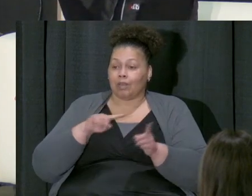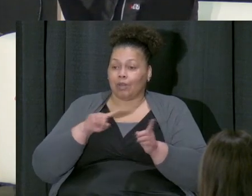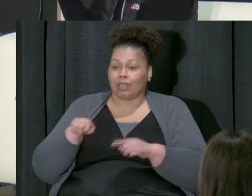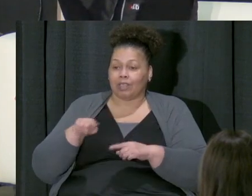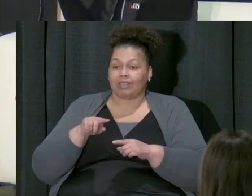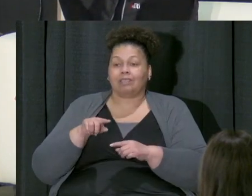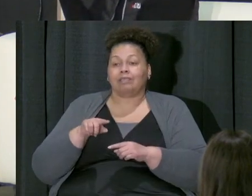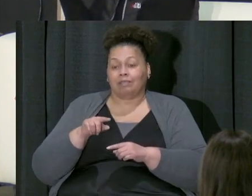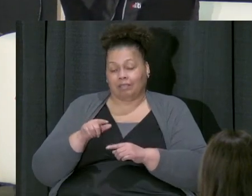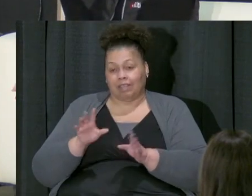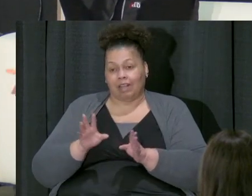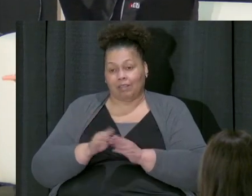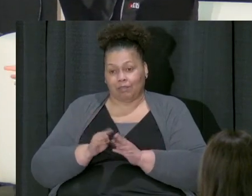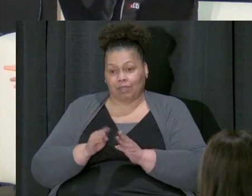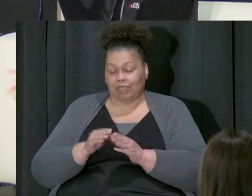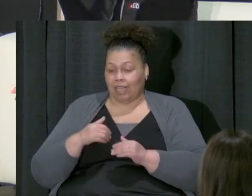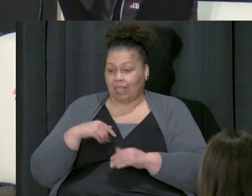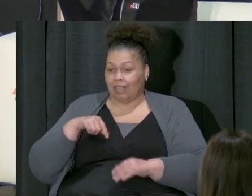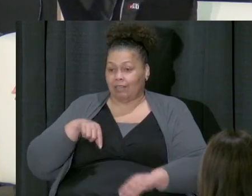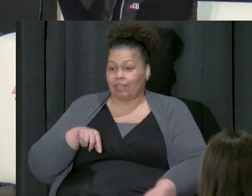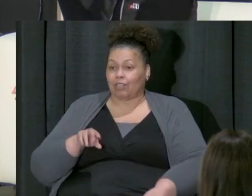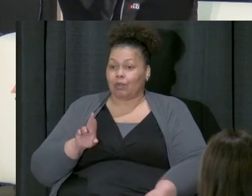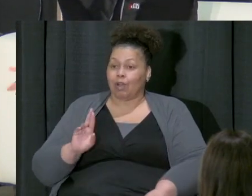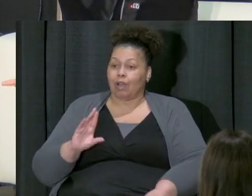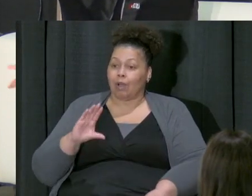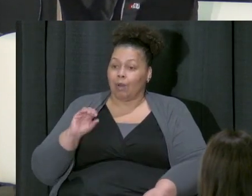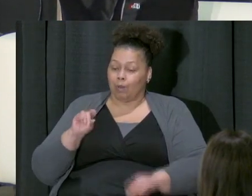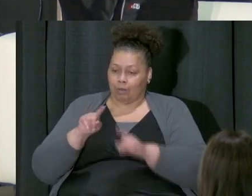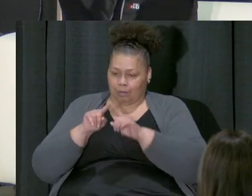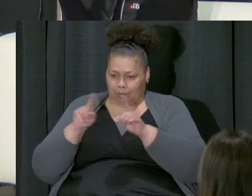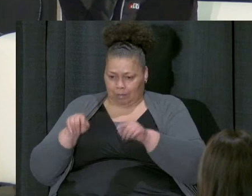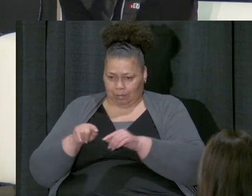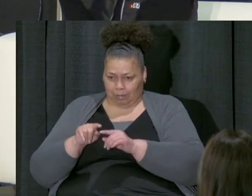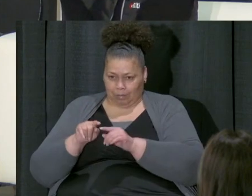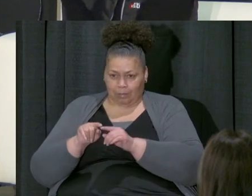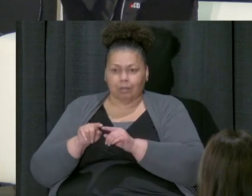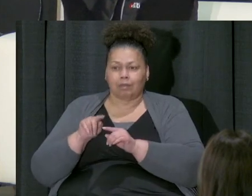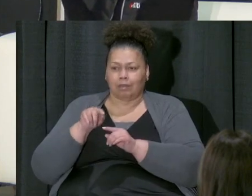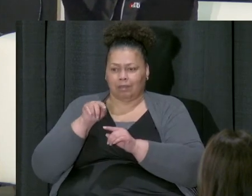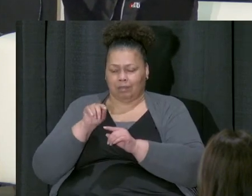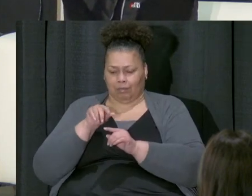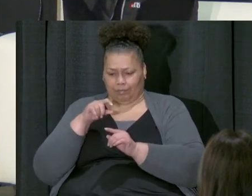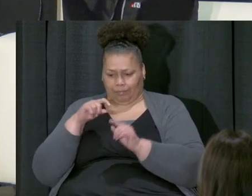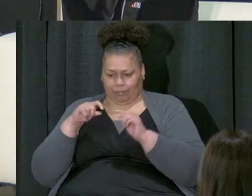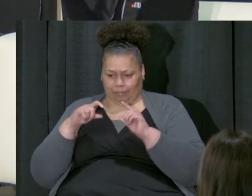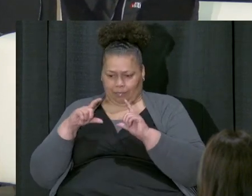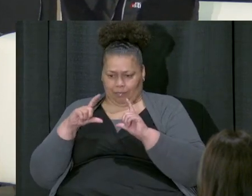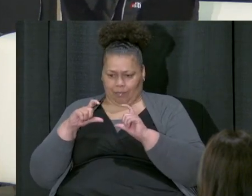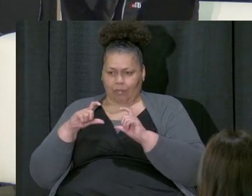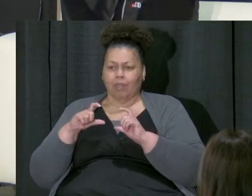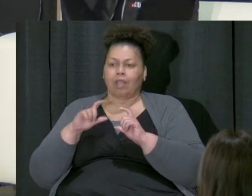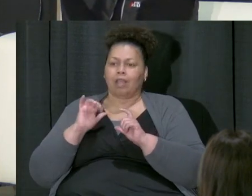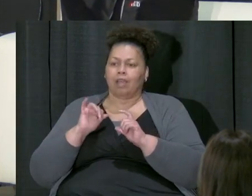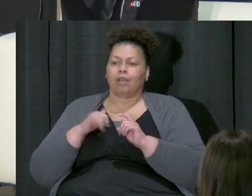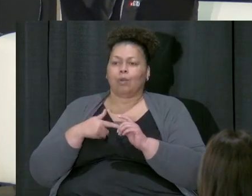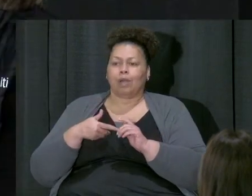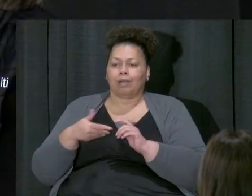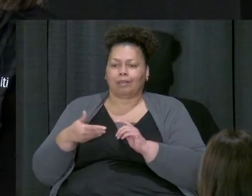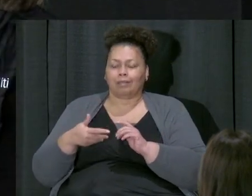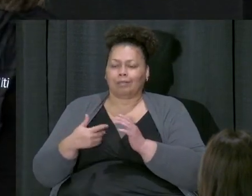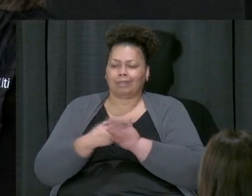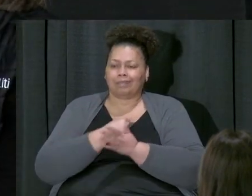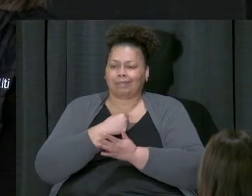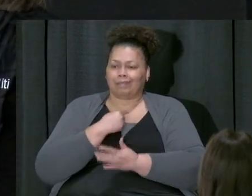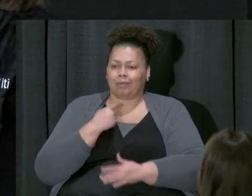QR codes on my booth and invite everybody to come and take one. Wonderful, wonderful. In your website, what's the